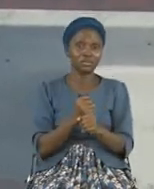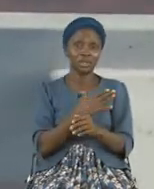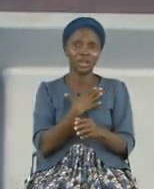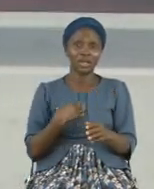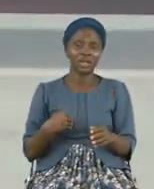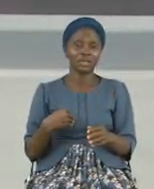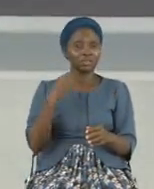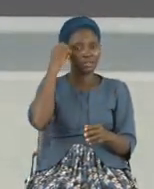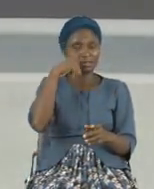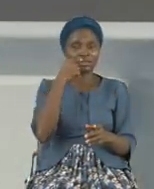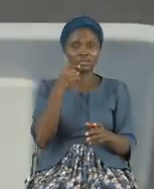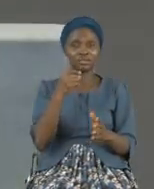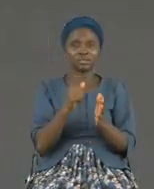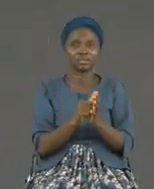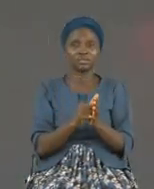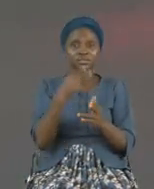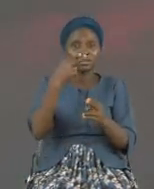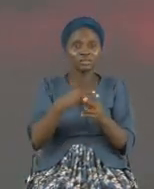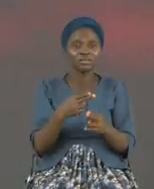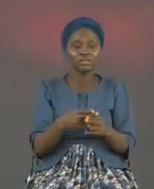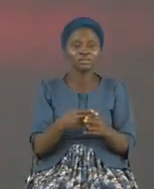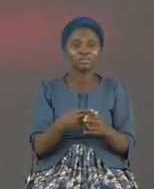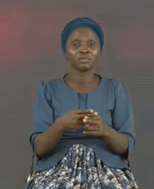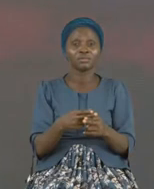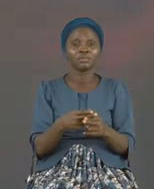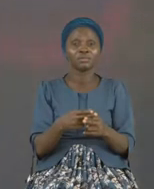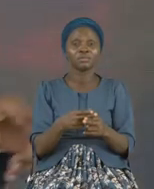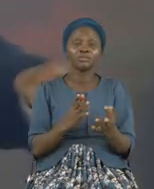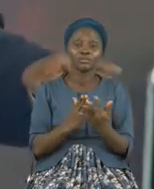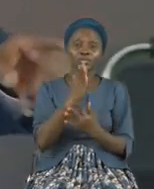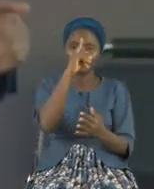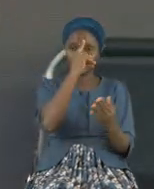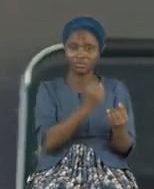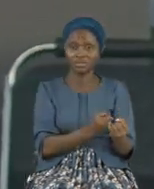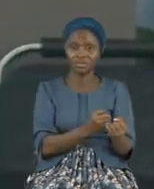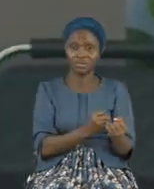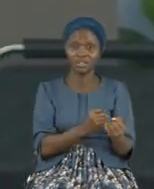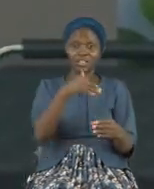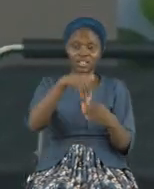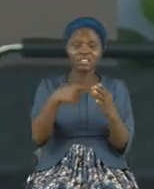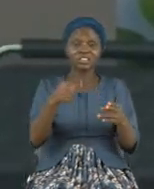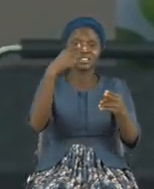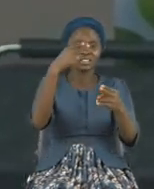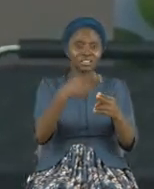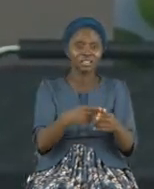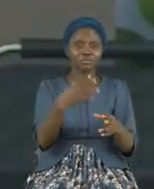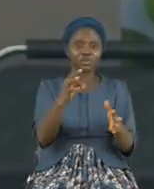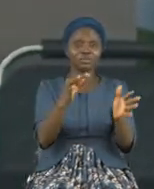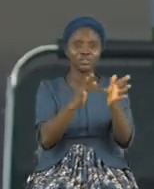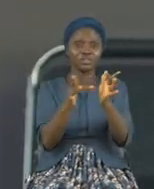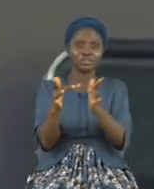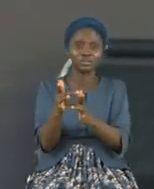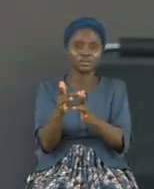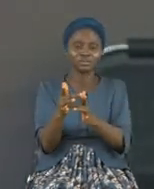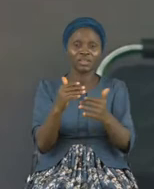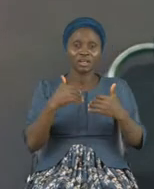says, the name, through faith in the name of Jesus, has